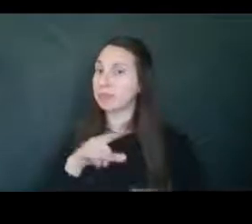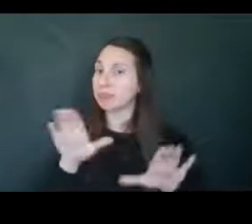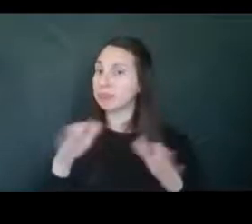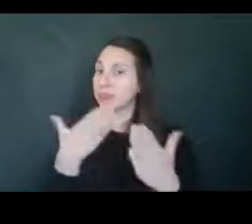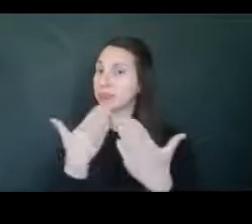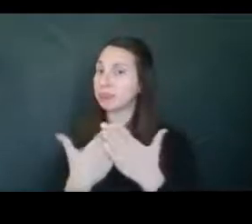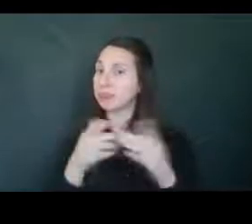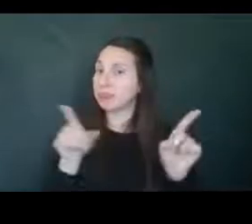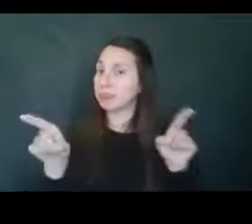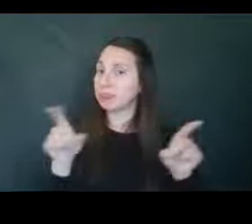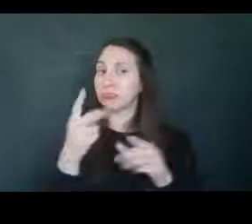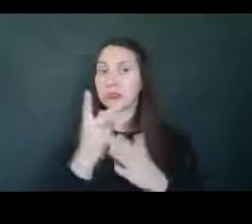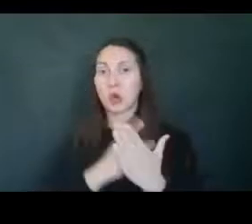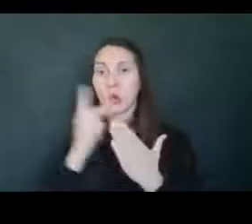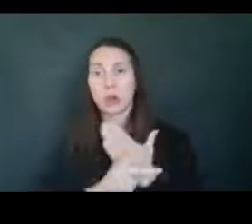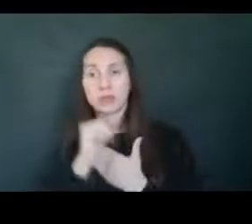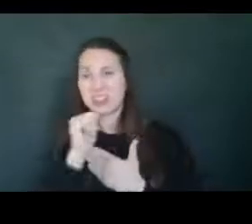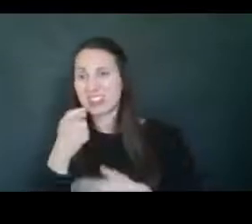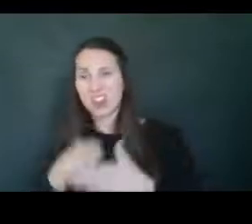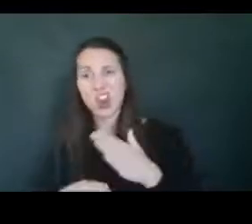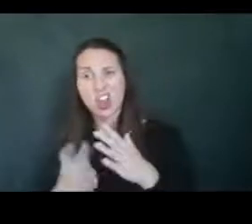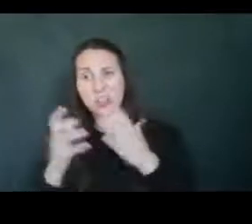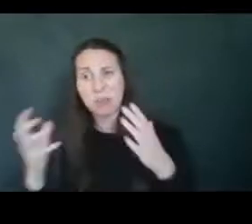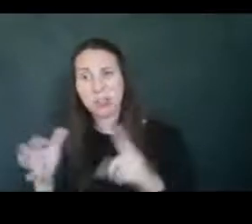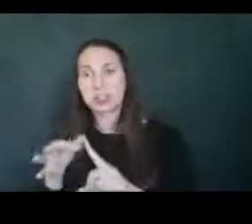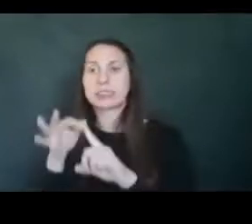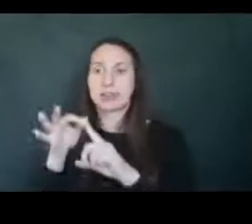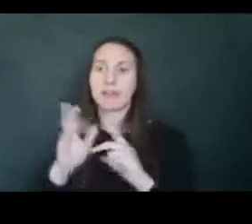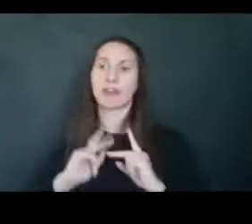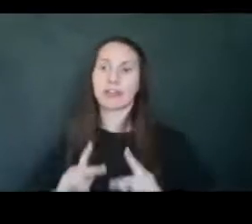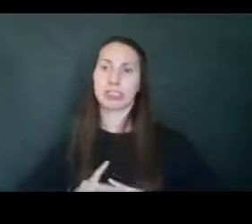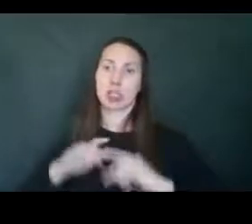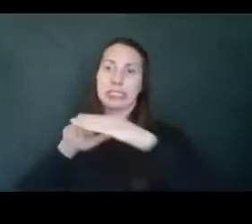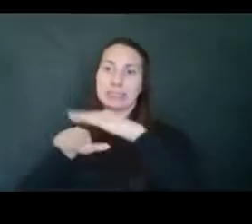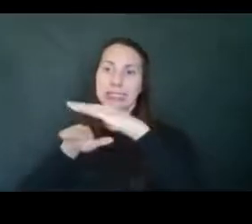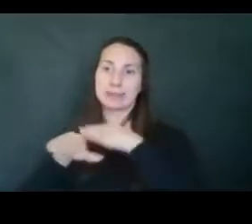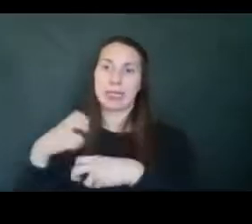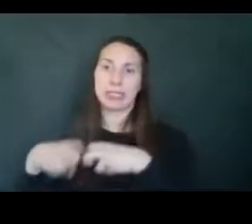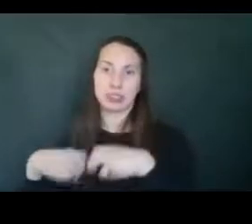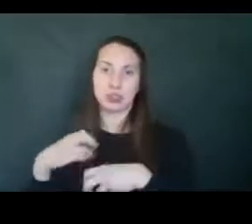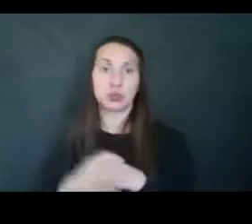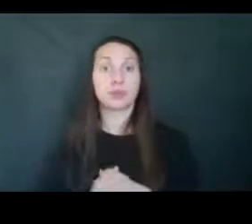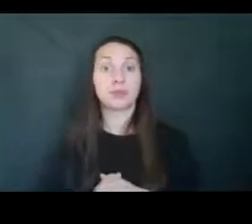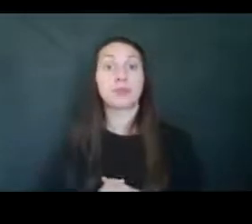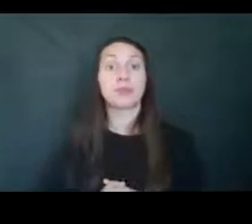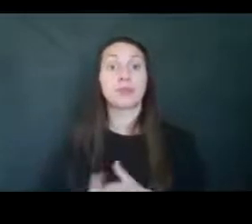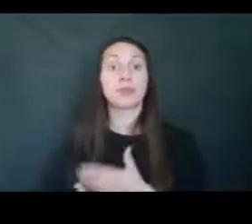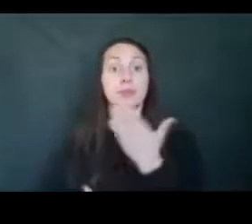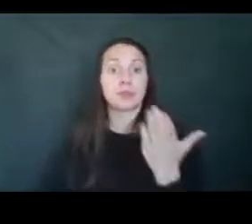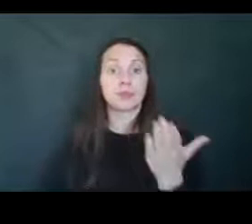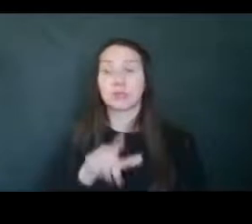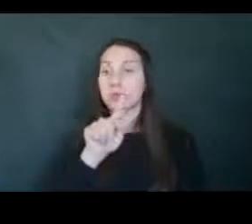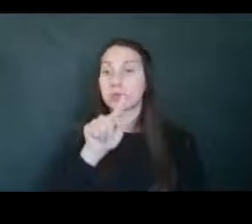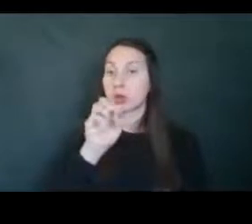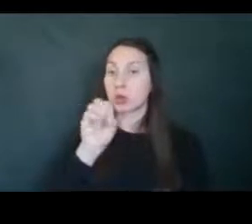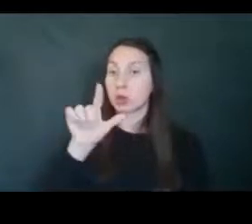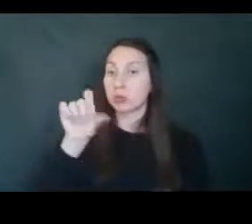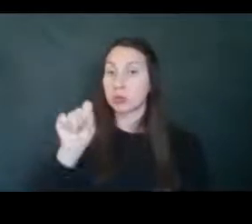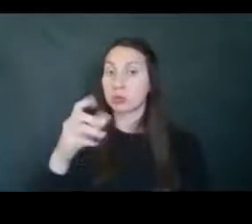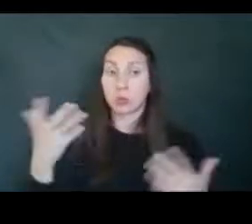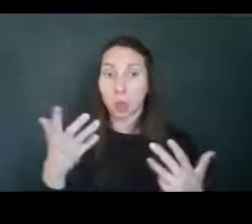some physical accessibility issues. Next slide. The tools we used were reinforcing buy-in from the